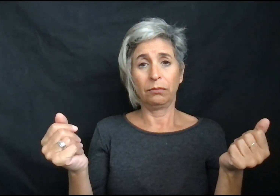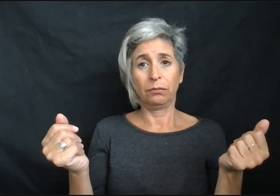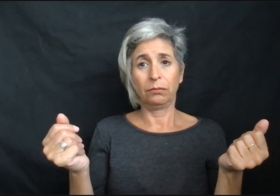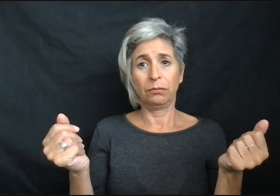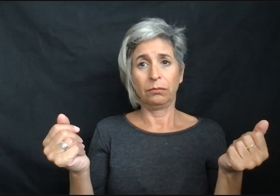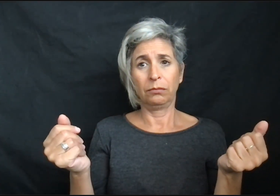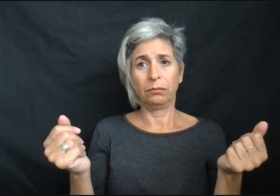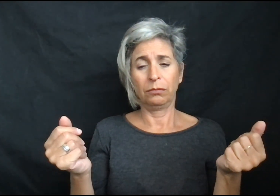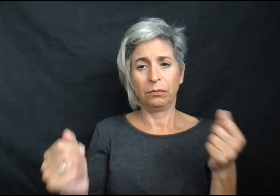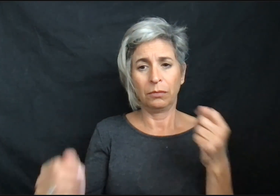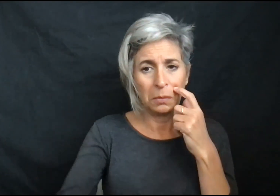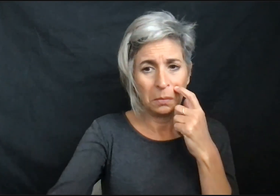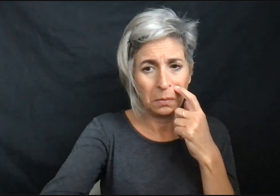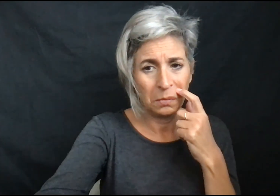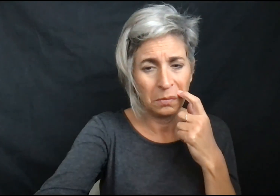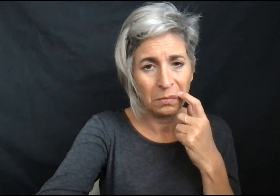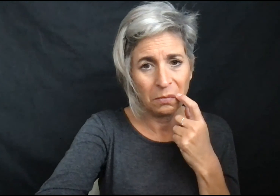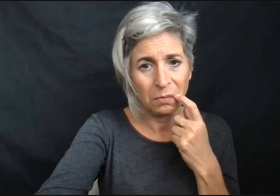them to submit electronically.